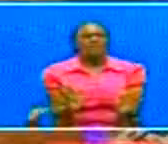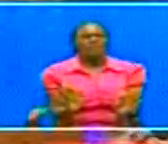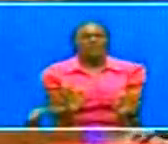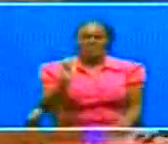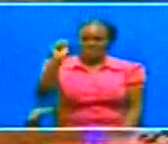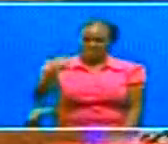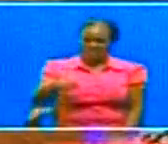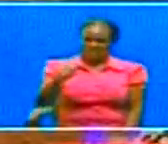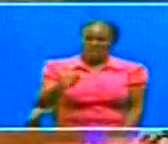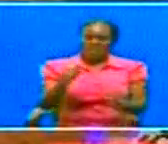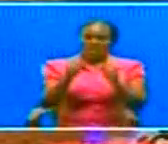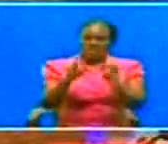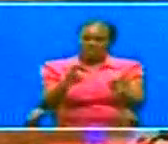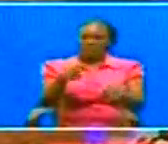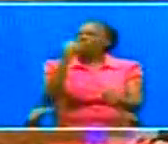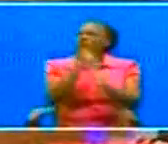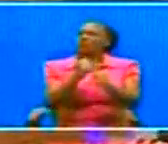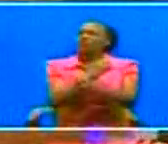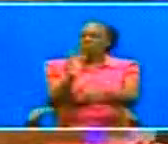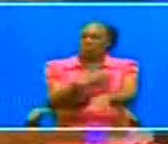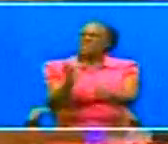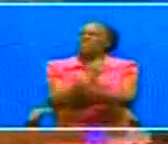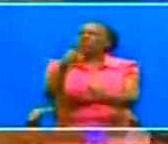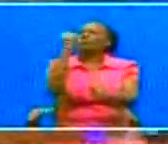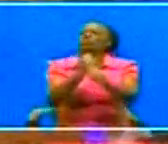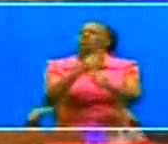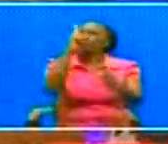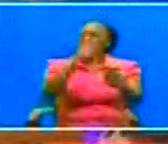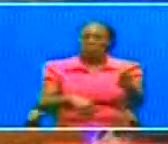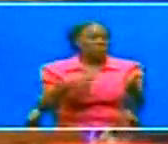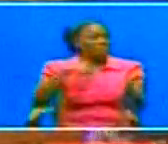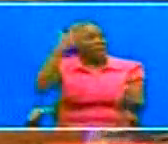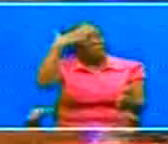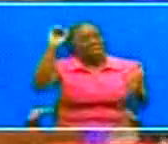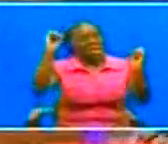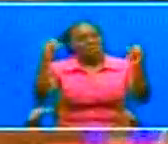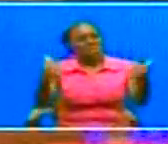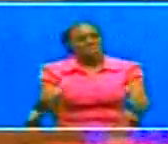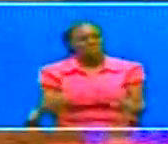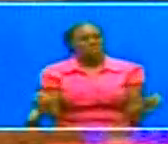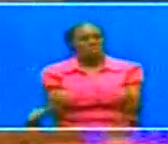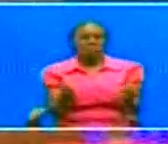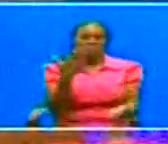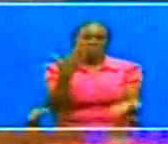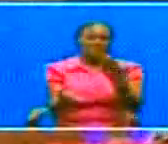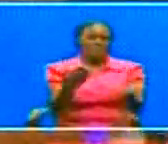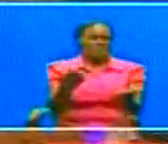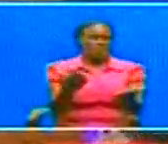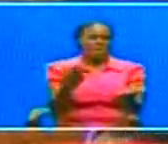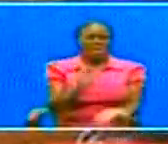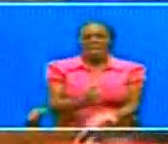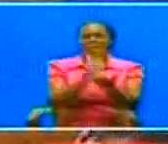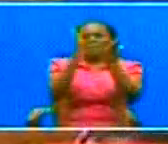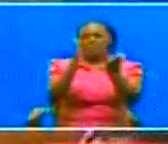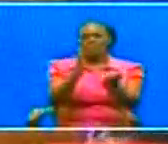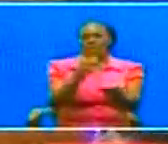Yeah. And if you weren't doing it? I don't know. I'd probably be a beggar on the street. No, I'd probably be helping somebody